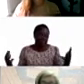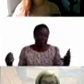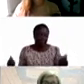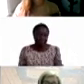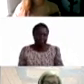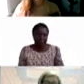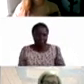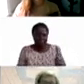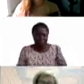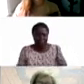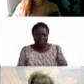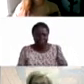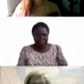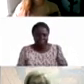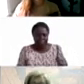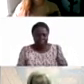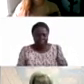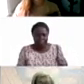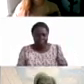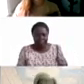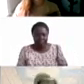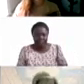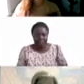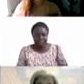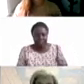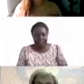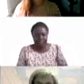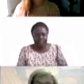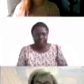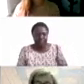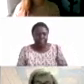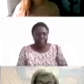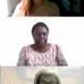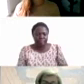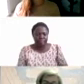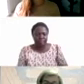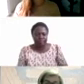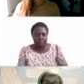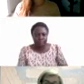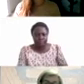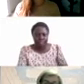And because they don't have information about their sexual health,